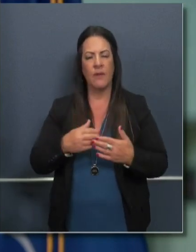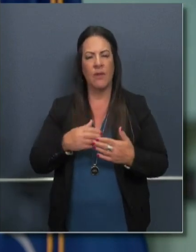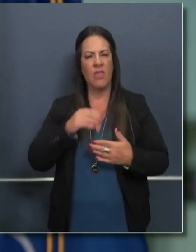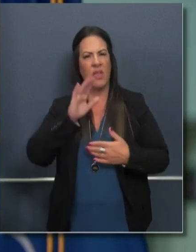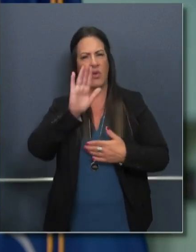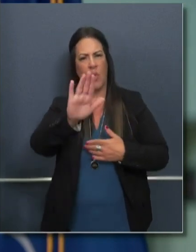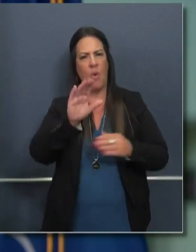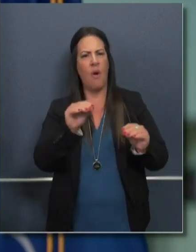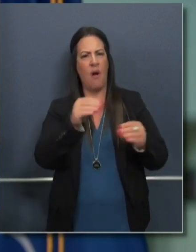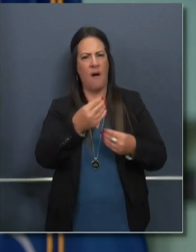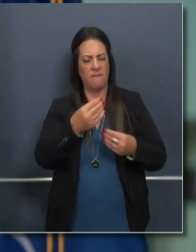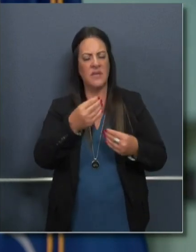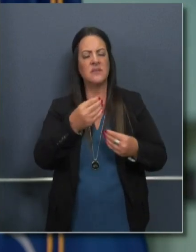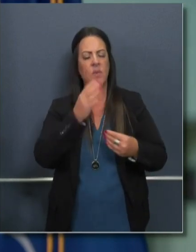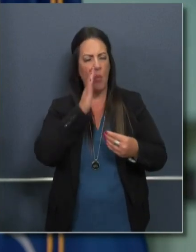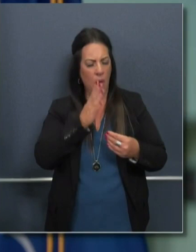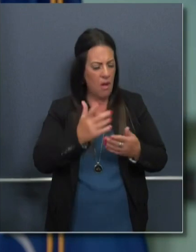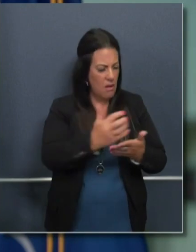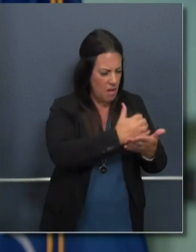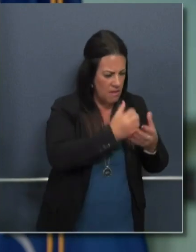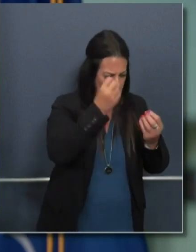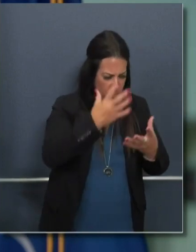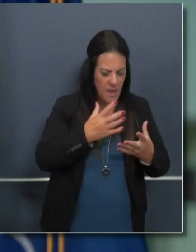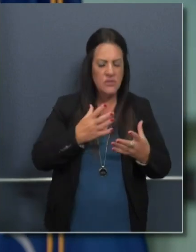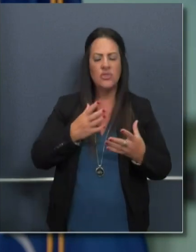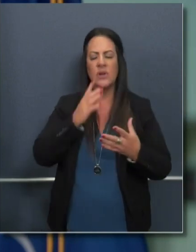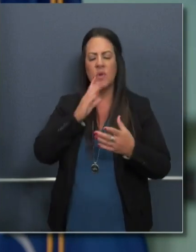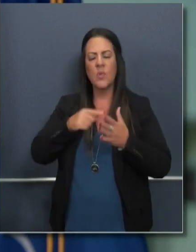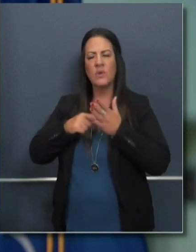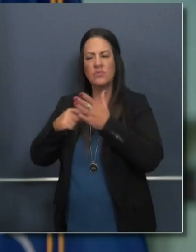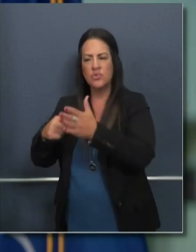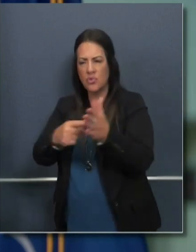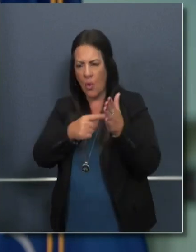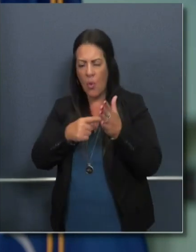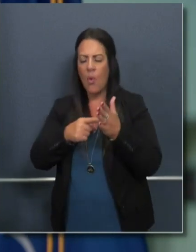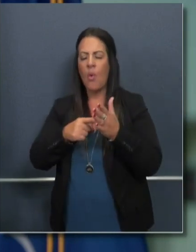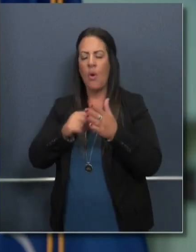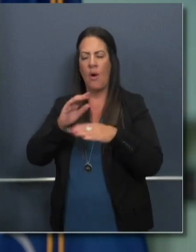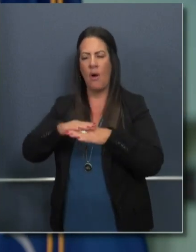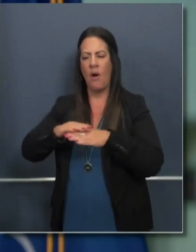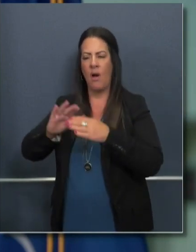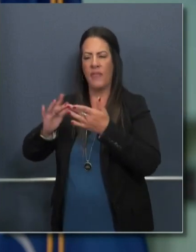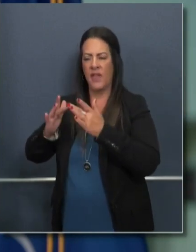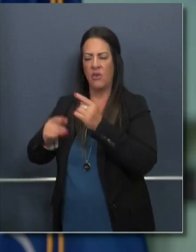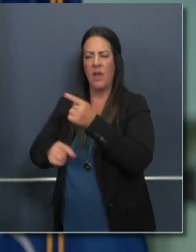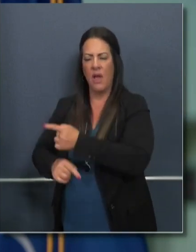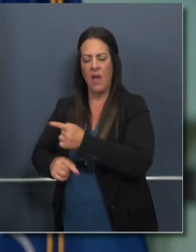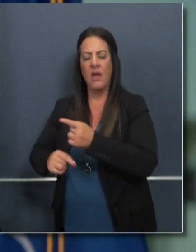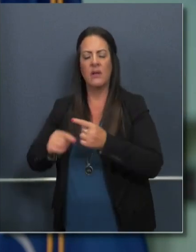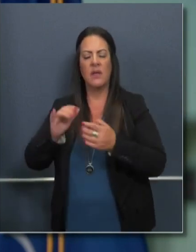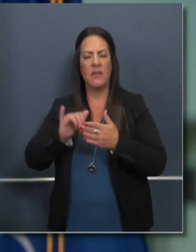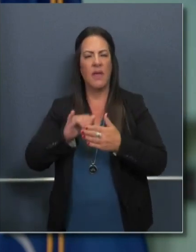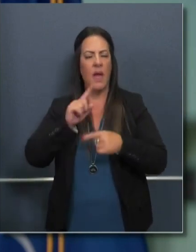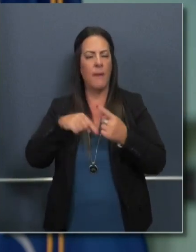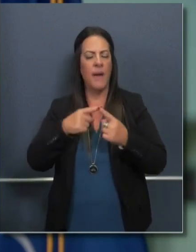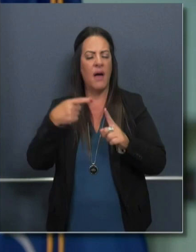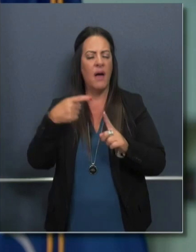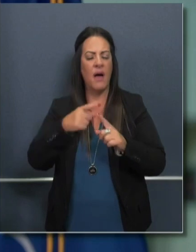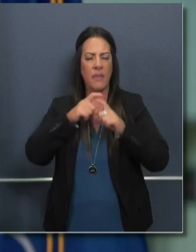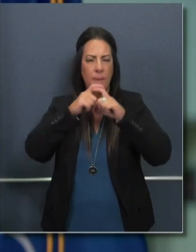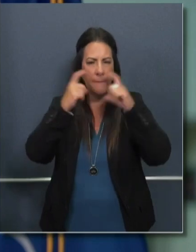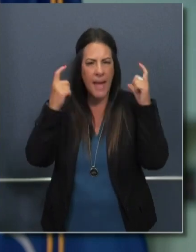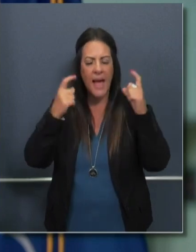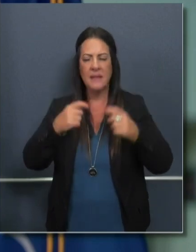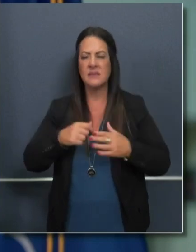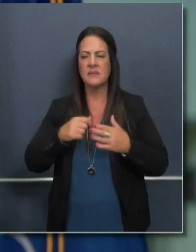guidance for certain sectors in terms of, the mask order and how they're supposed to use masks. And I'm just wondering if you can give some more